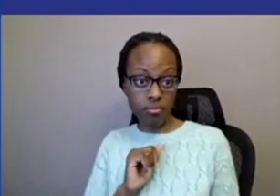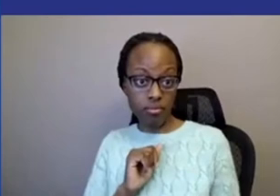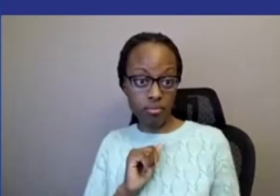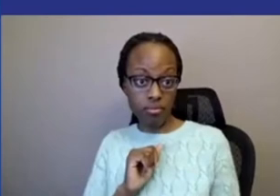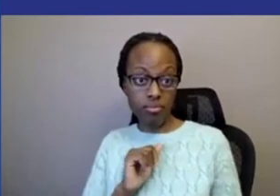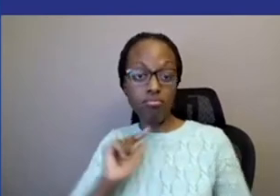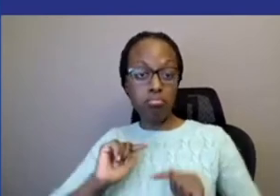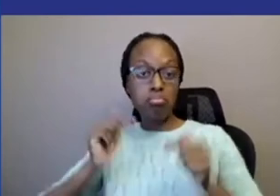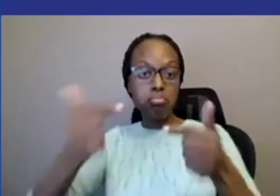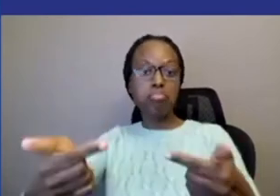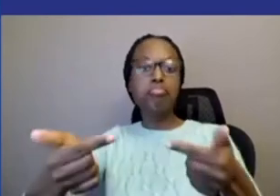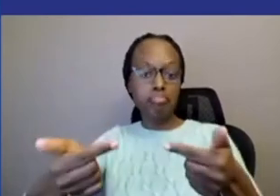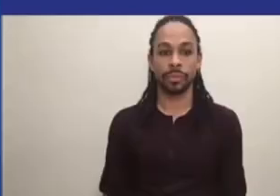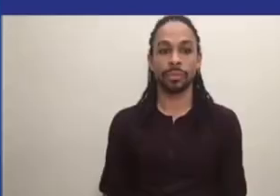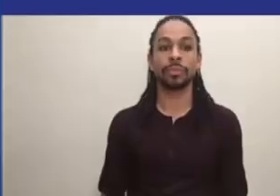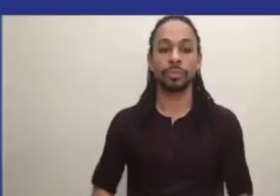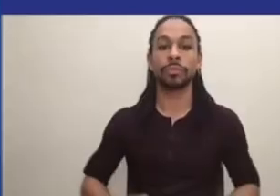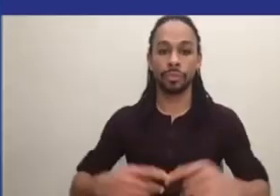Let's start with JaQuel.